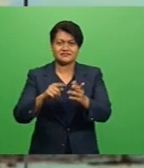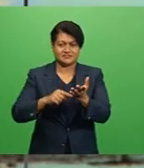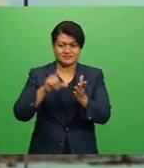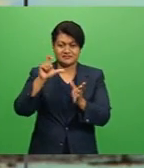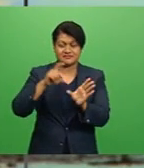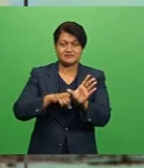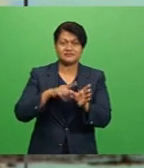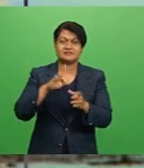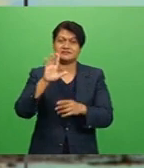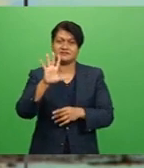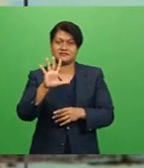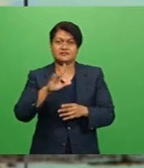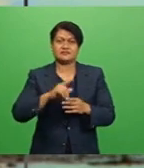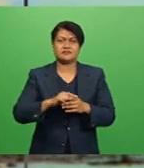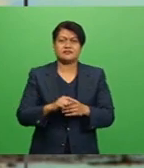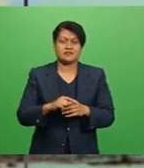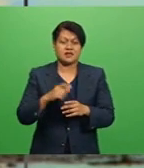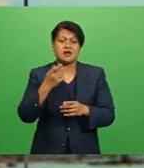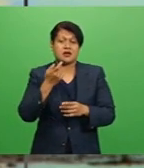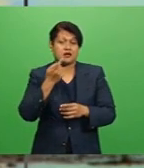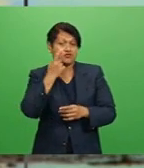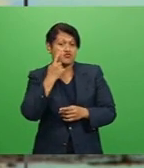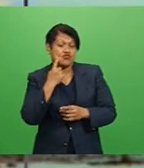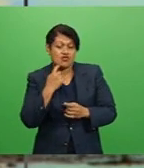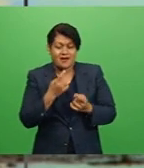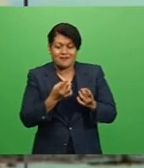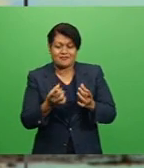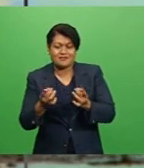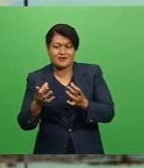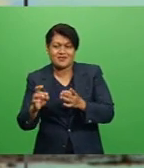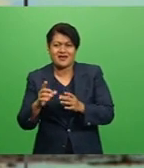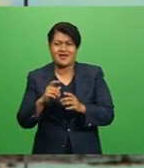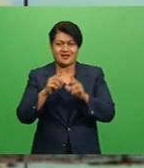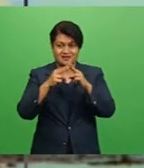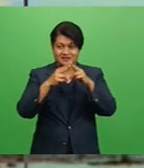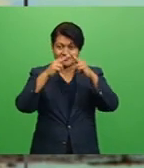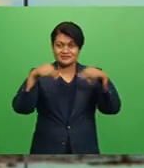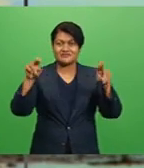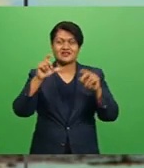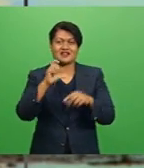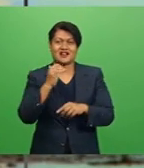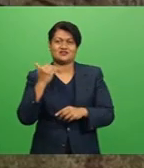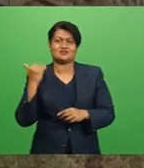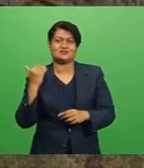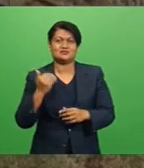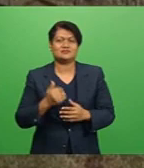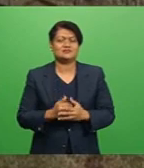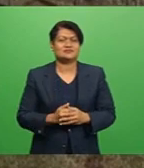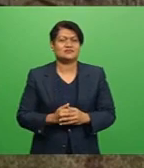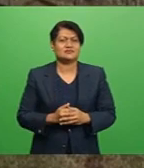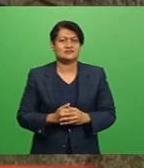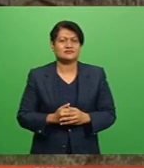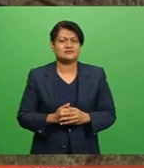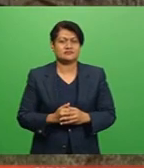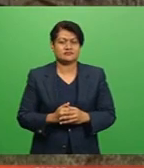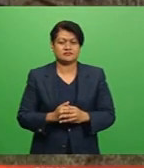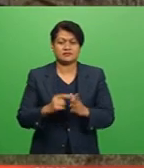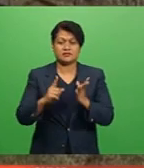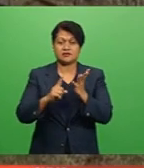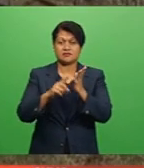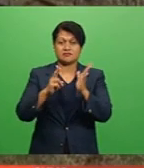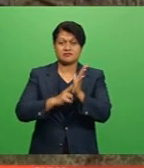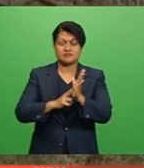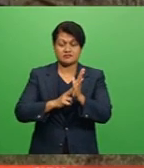everything from providing temporary classrooms to helping heal the traumas of victims. Jeshulal reports. The United Nations